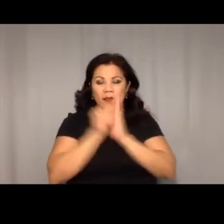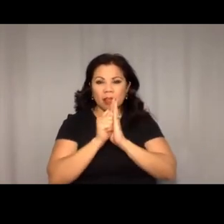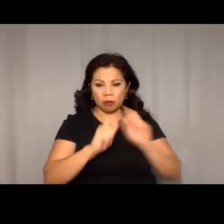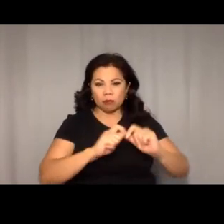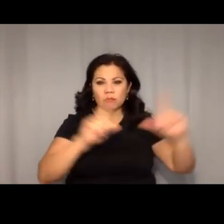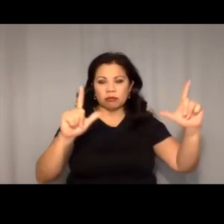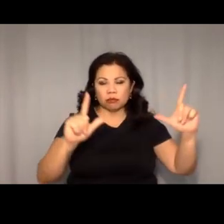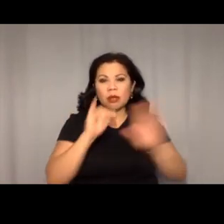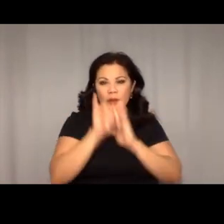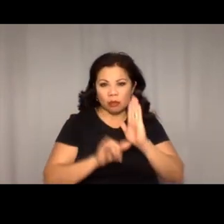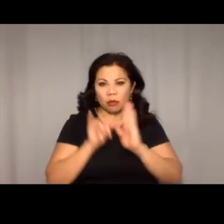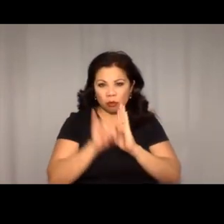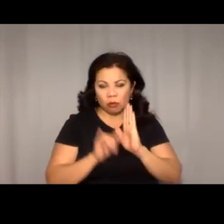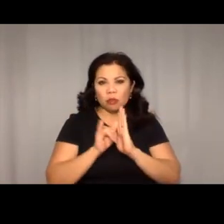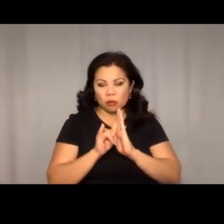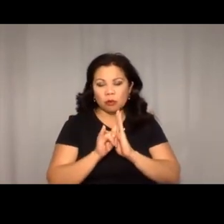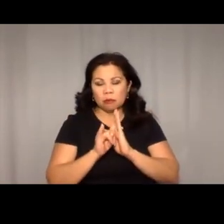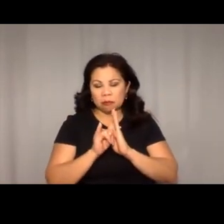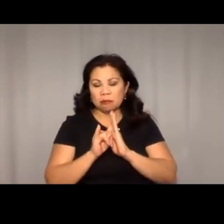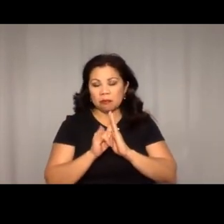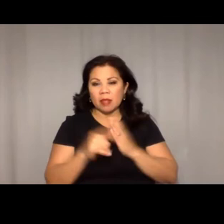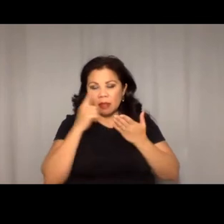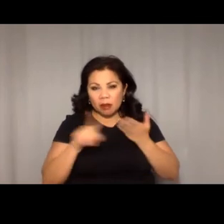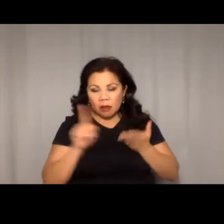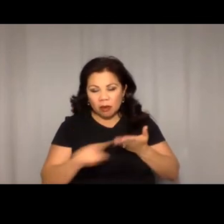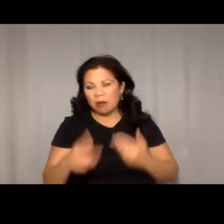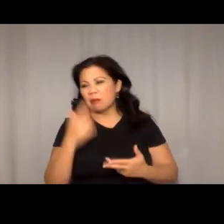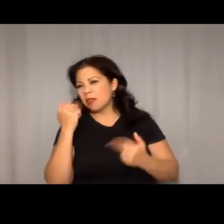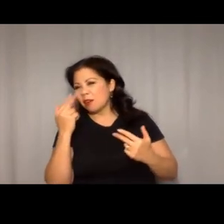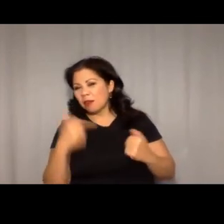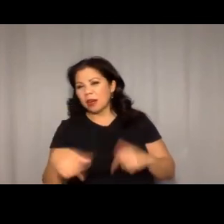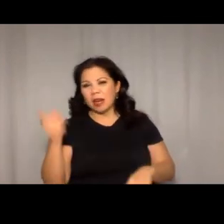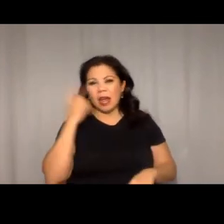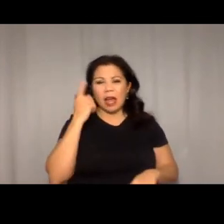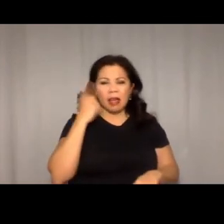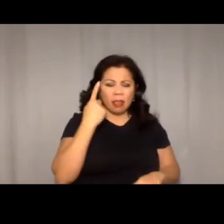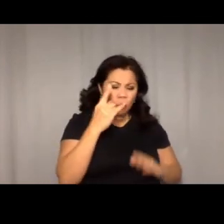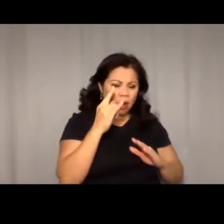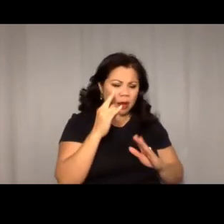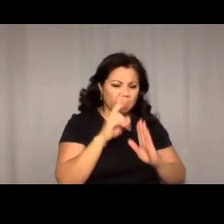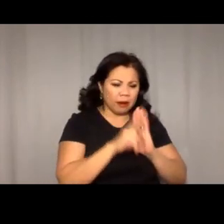really cool one on YouTube. If you look it up, they're pretty funny. I think there's one that's